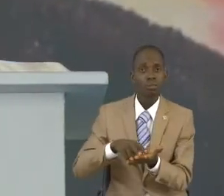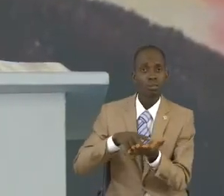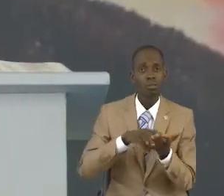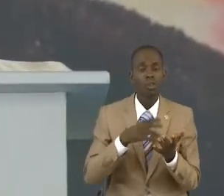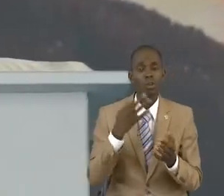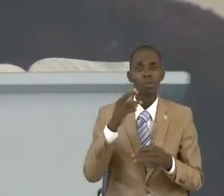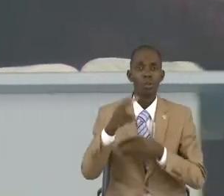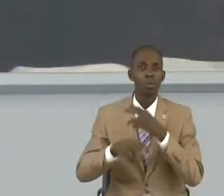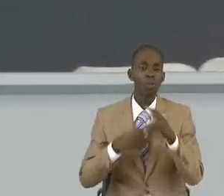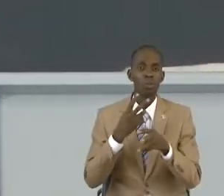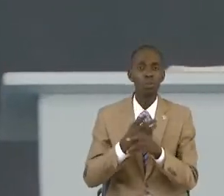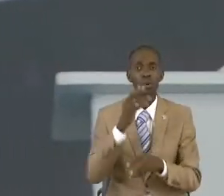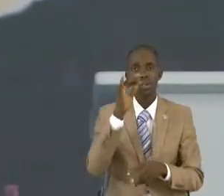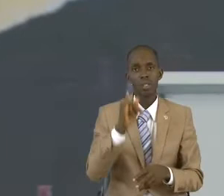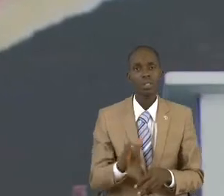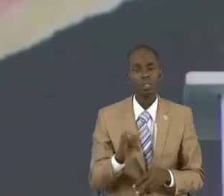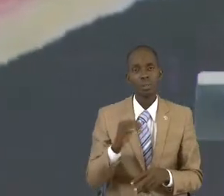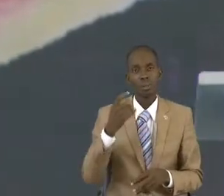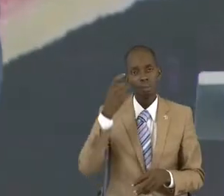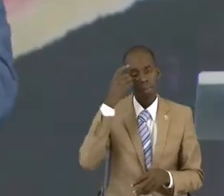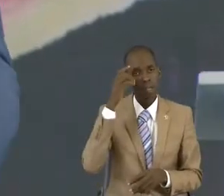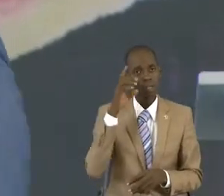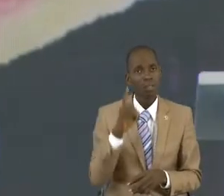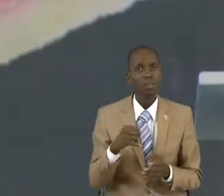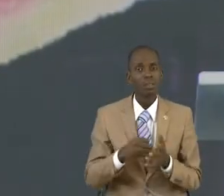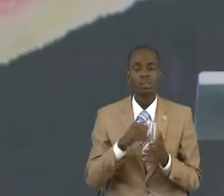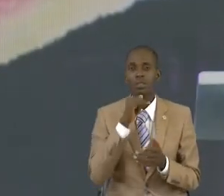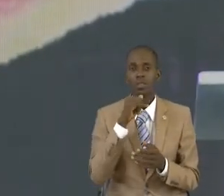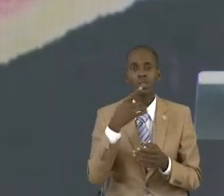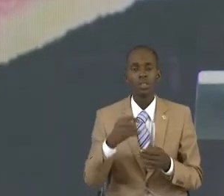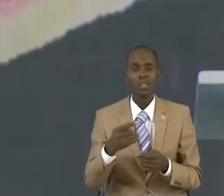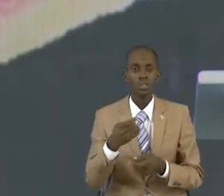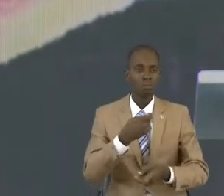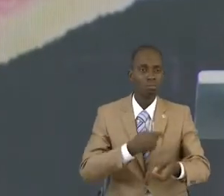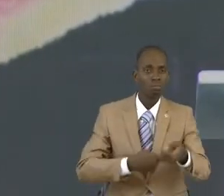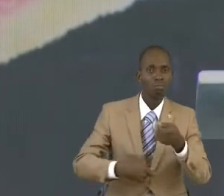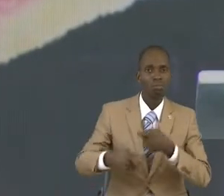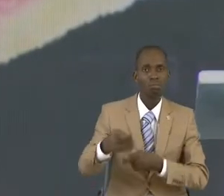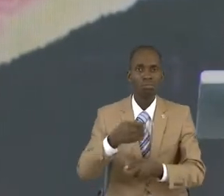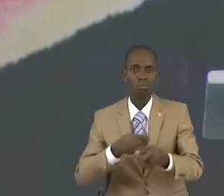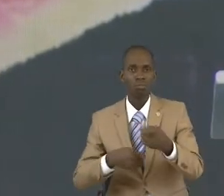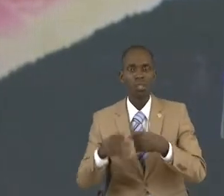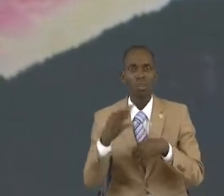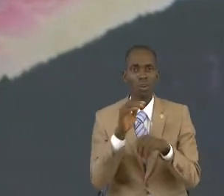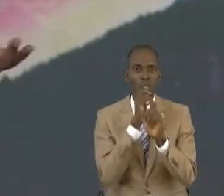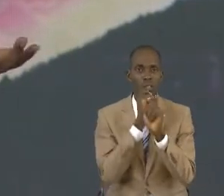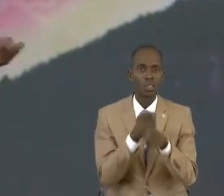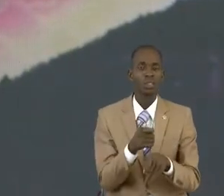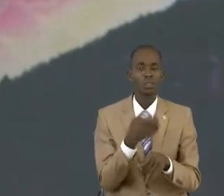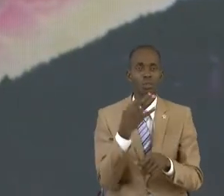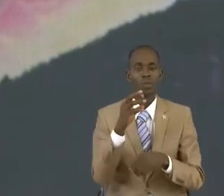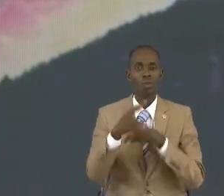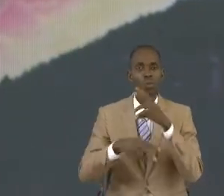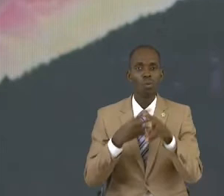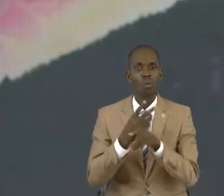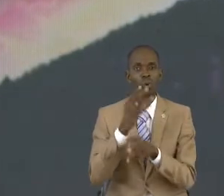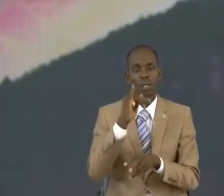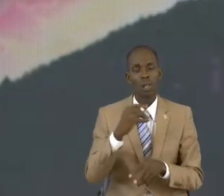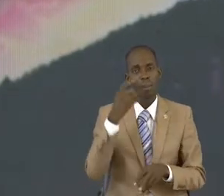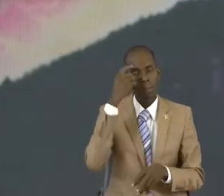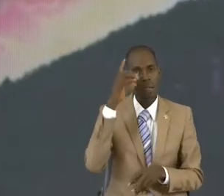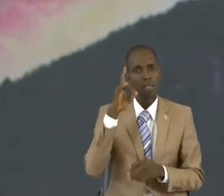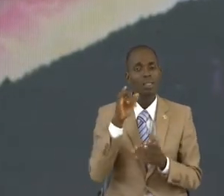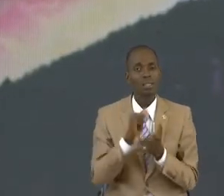It is not the exchanging of gifts by the worldly minded that shows that we believe in